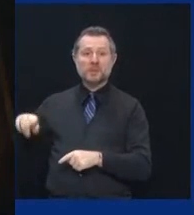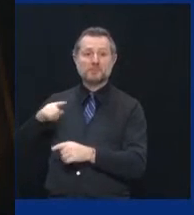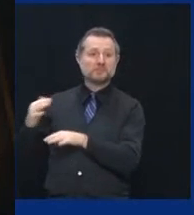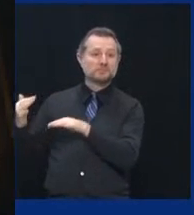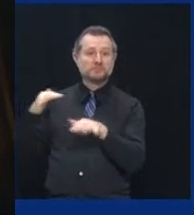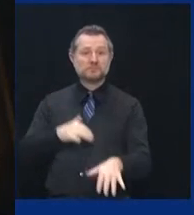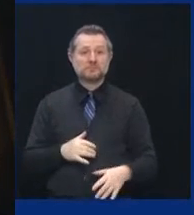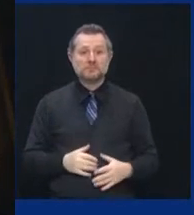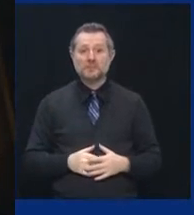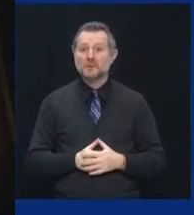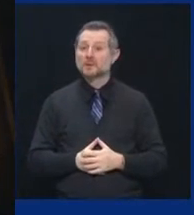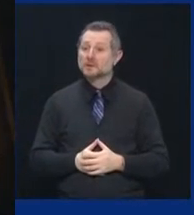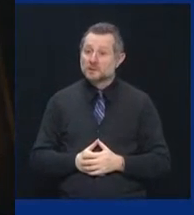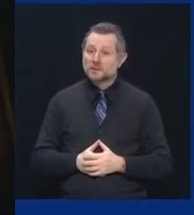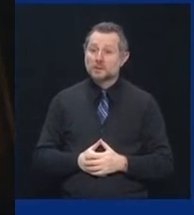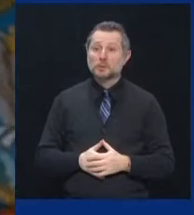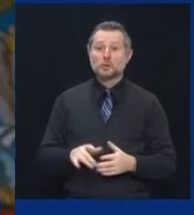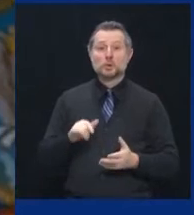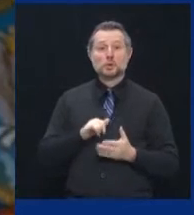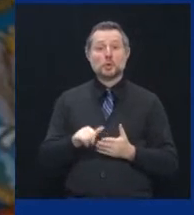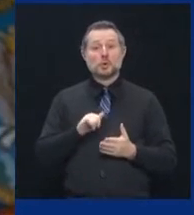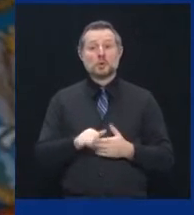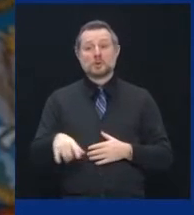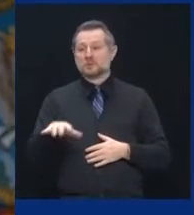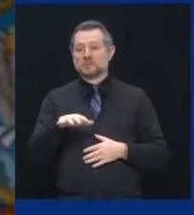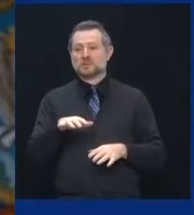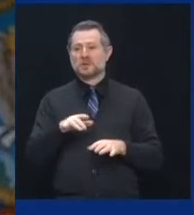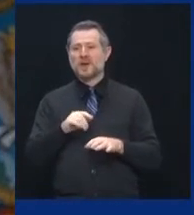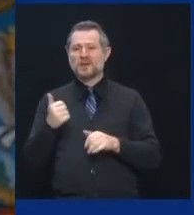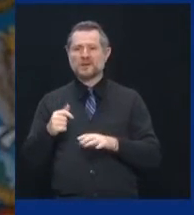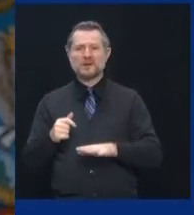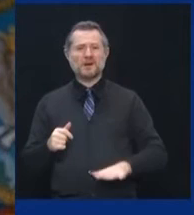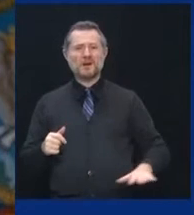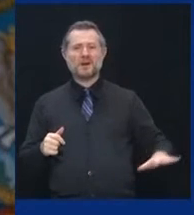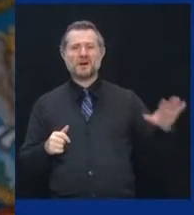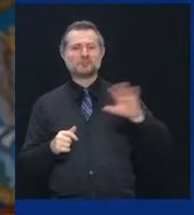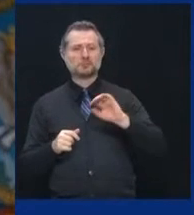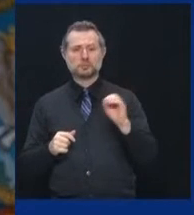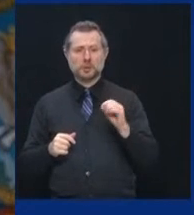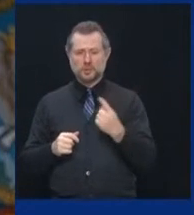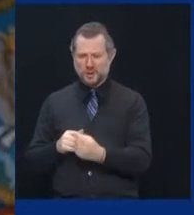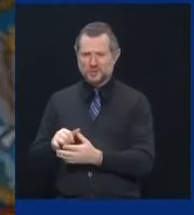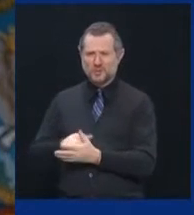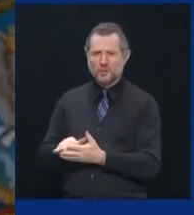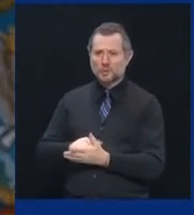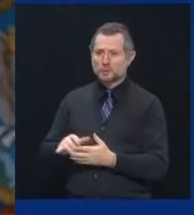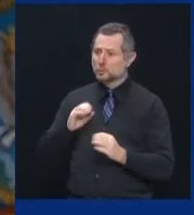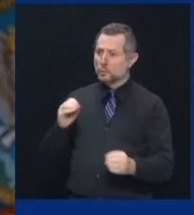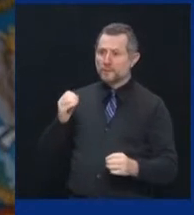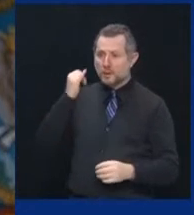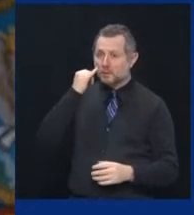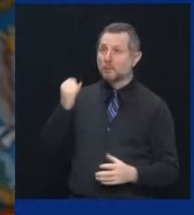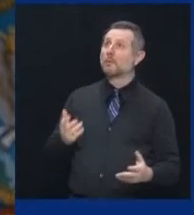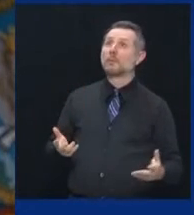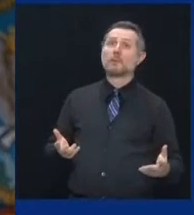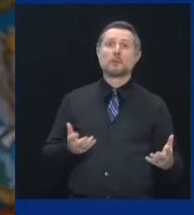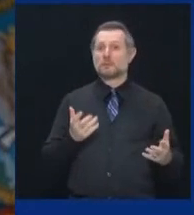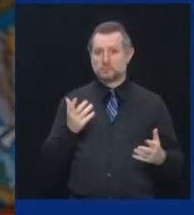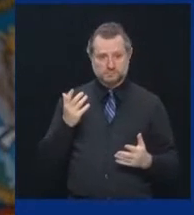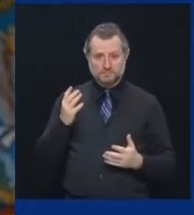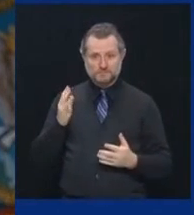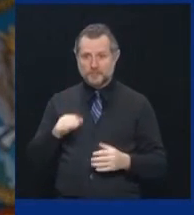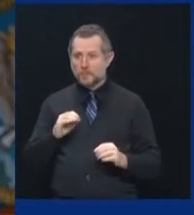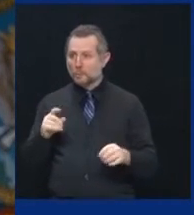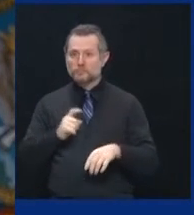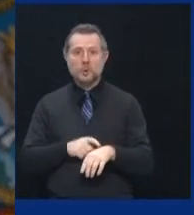York, unlike any other state, had no notice and no time to